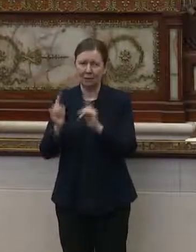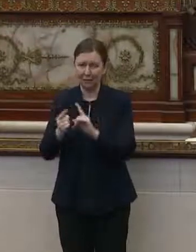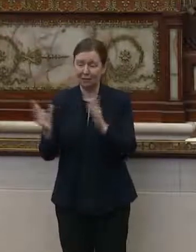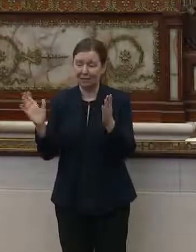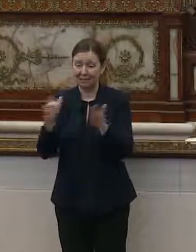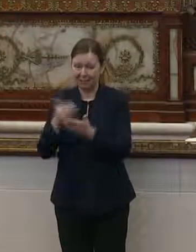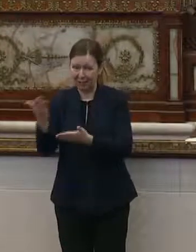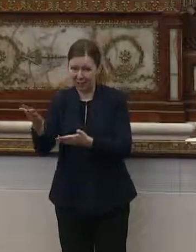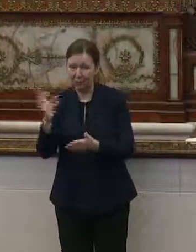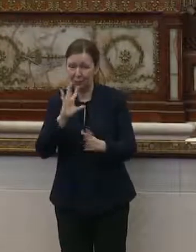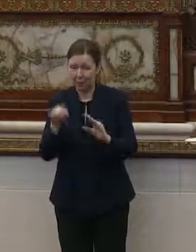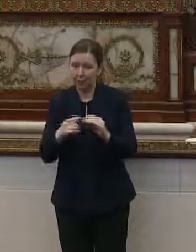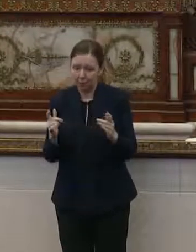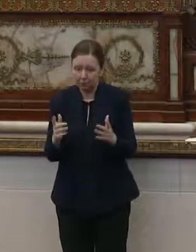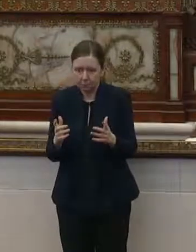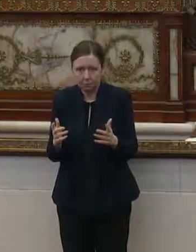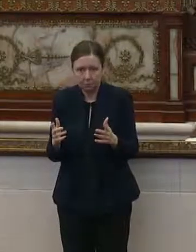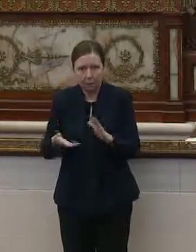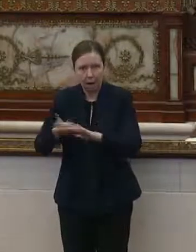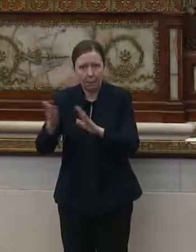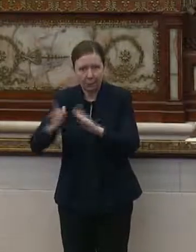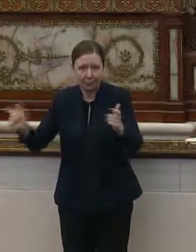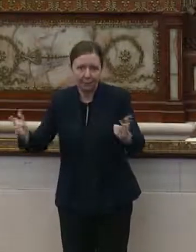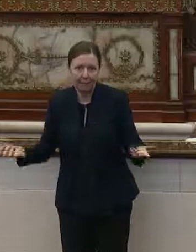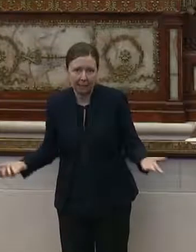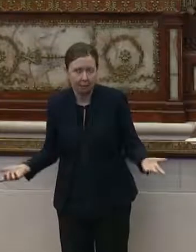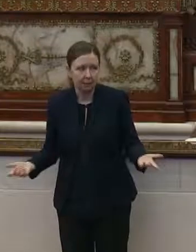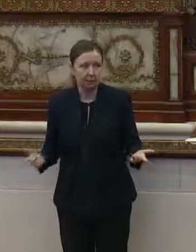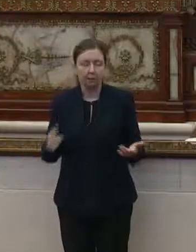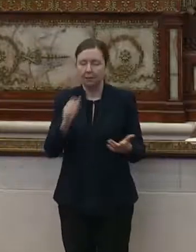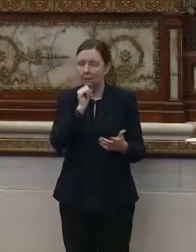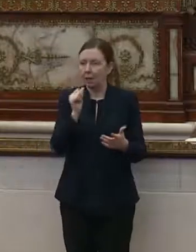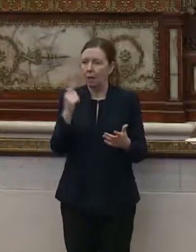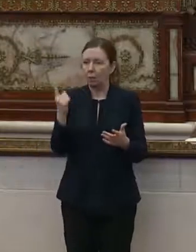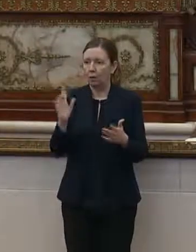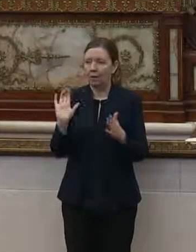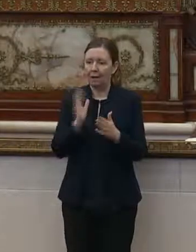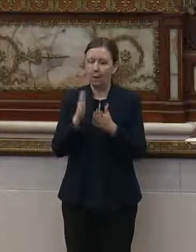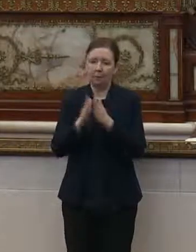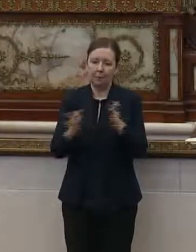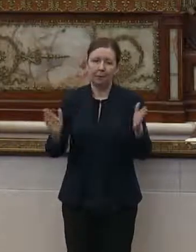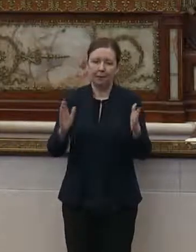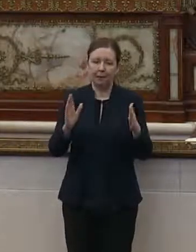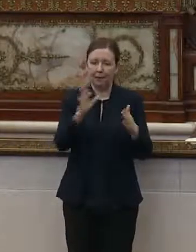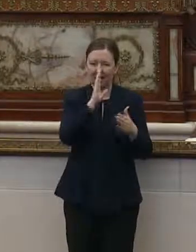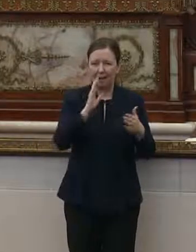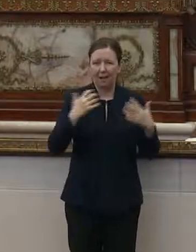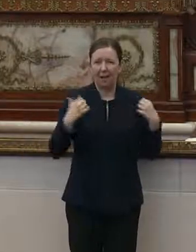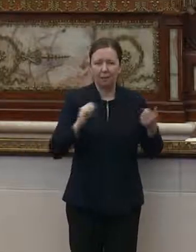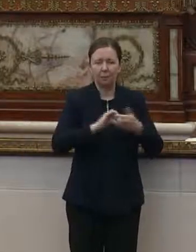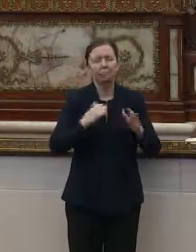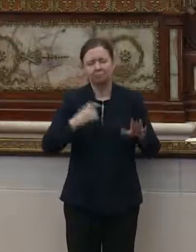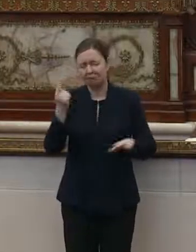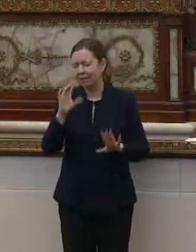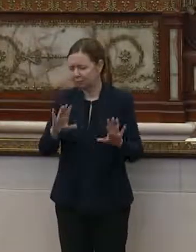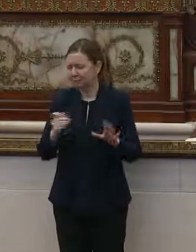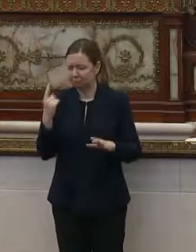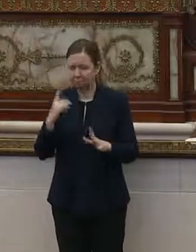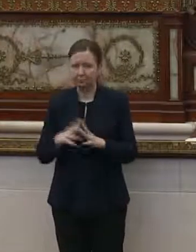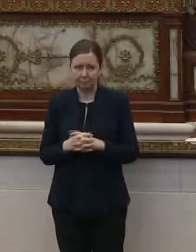about, a significant operation as far as not being, one of our public health partners. So I apologize. I understand.